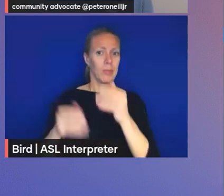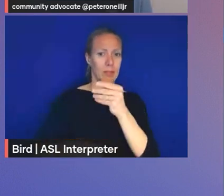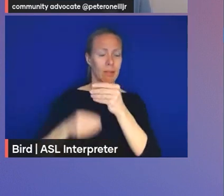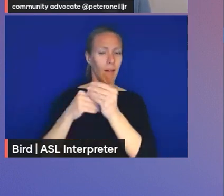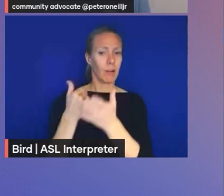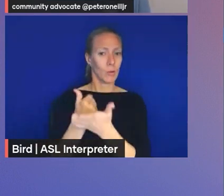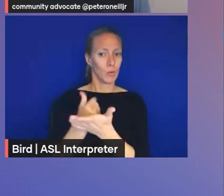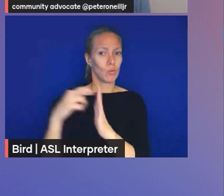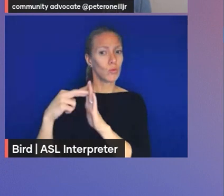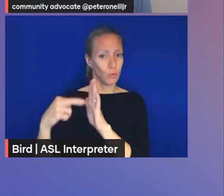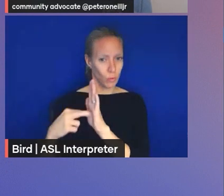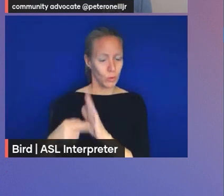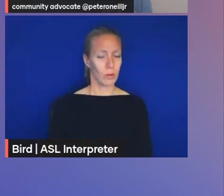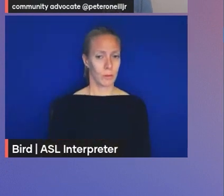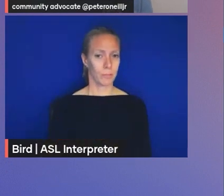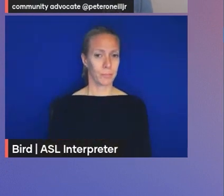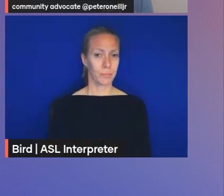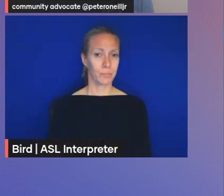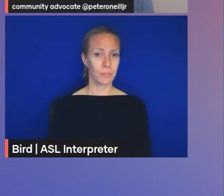And